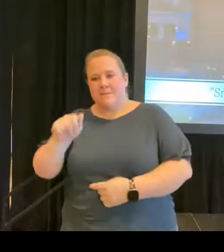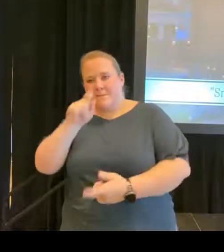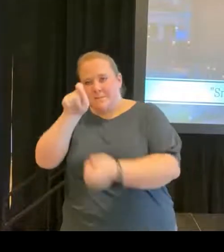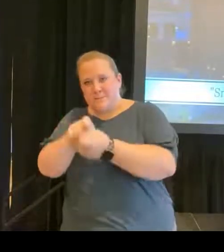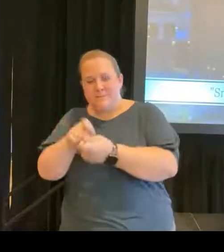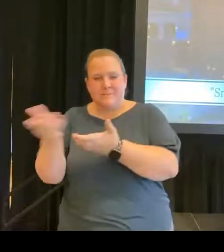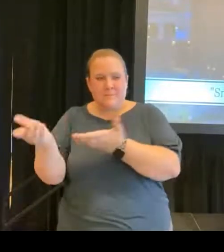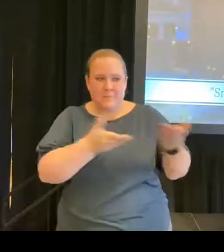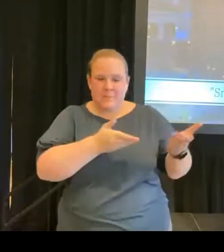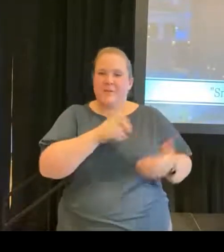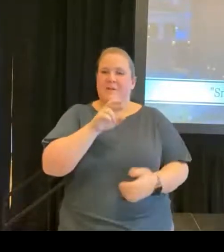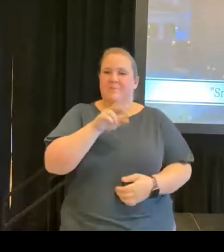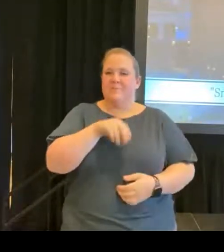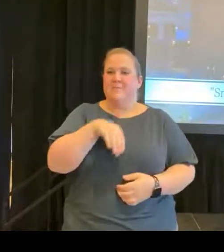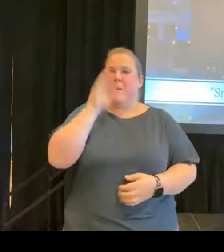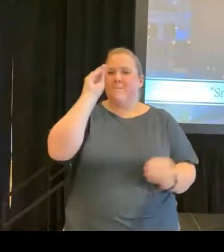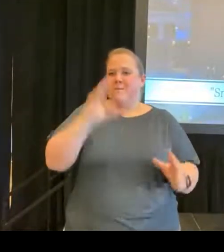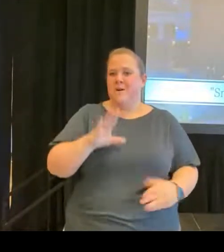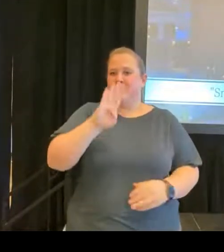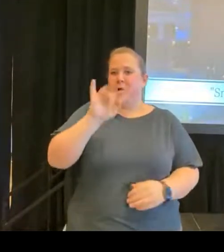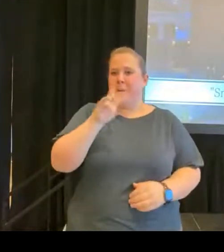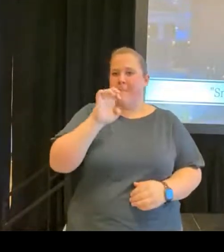Ray Block.